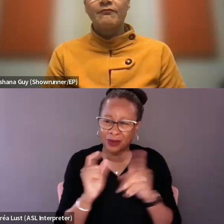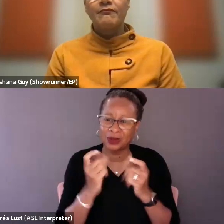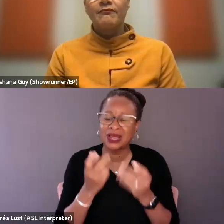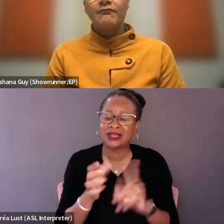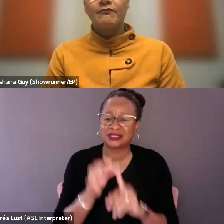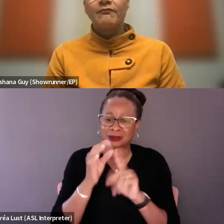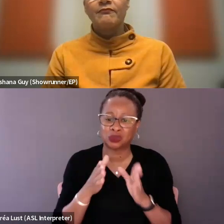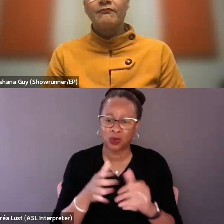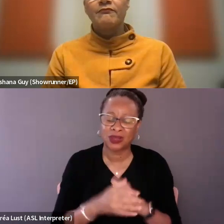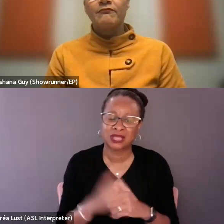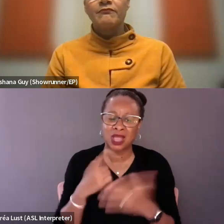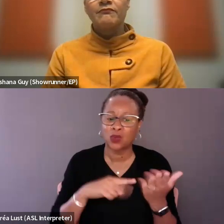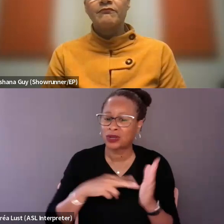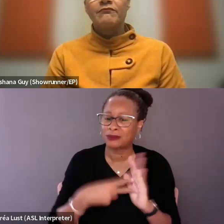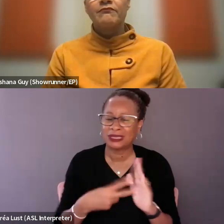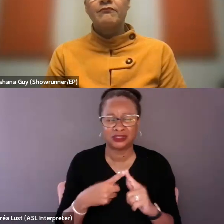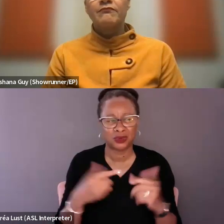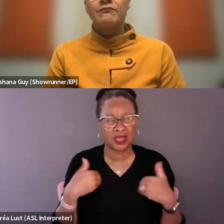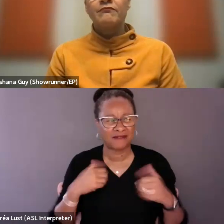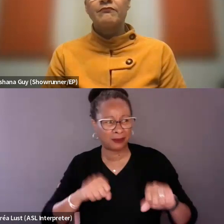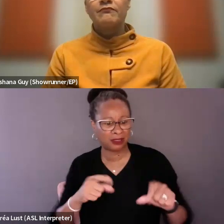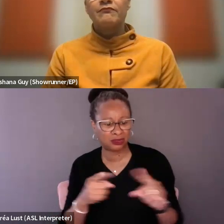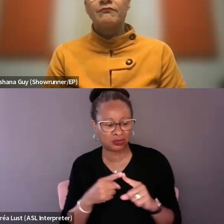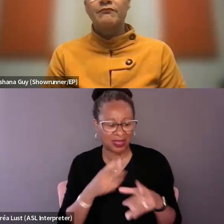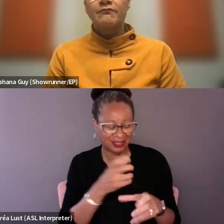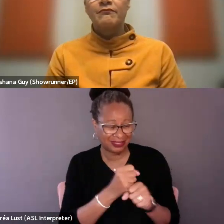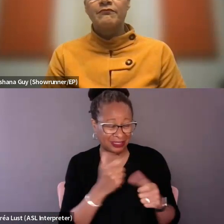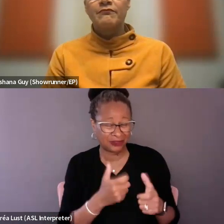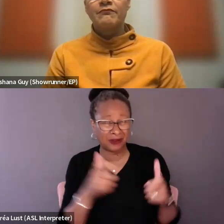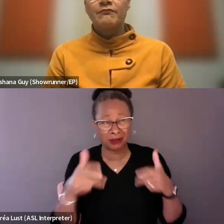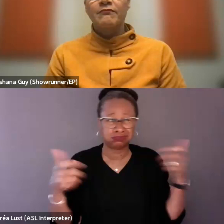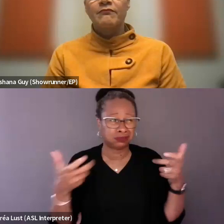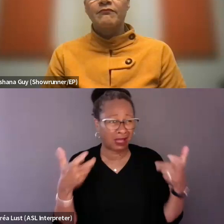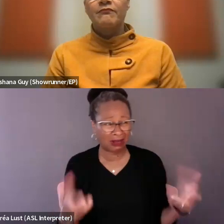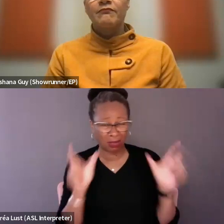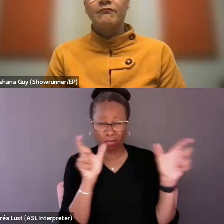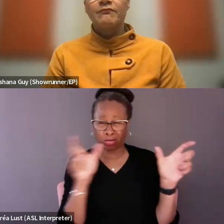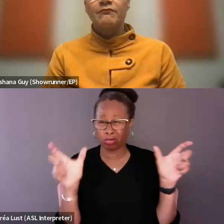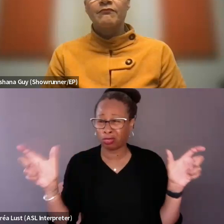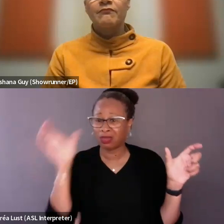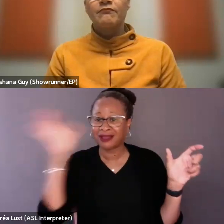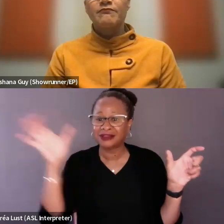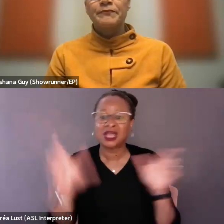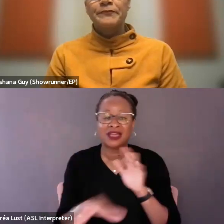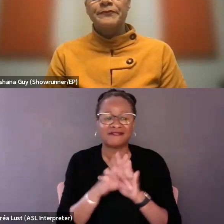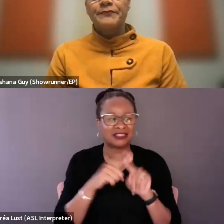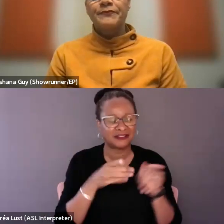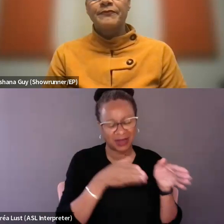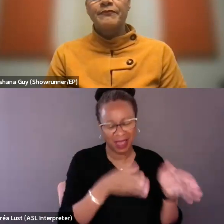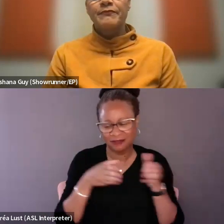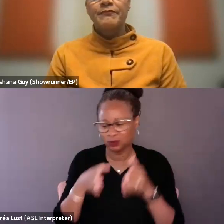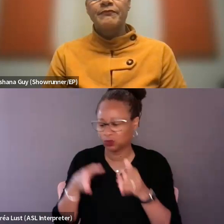this show. So what did it mean to be able to kind of take these very heady concepts and find all these different avenues into